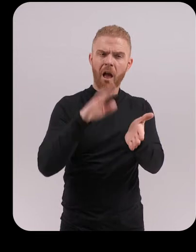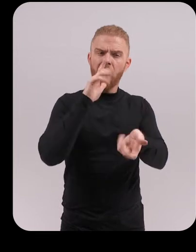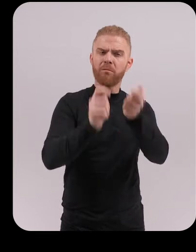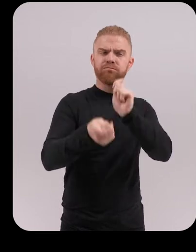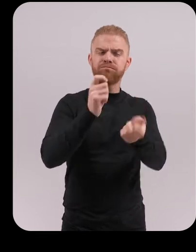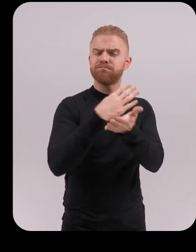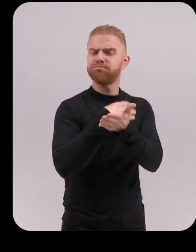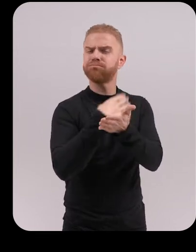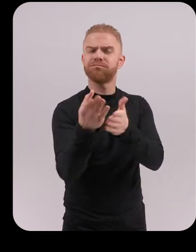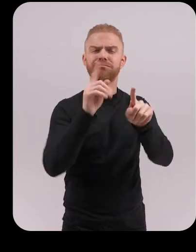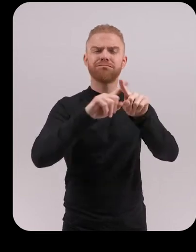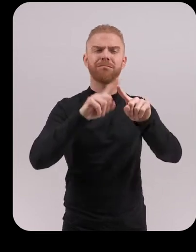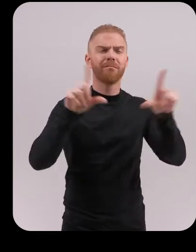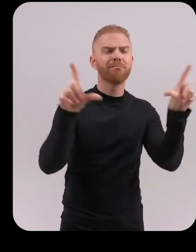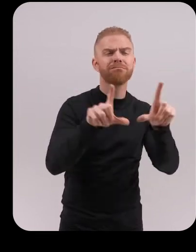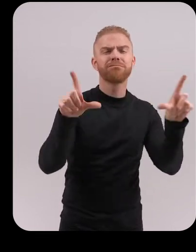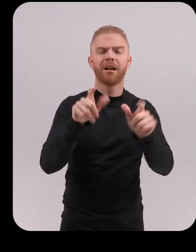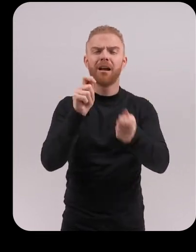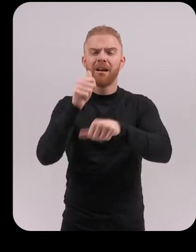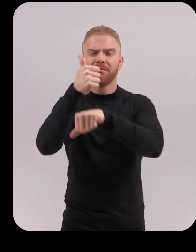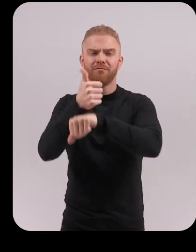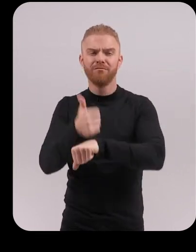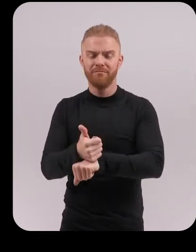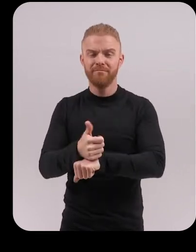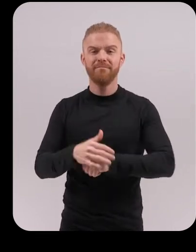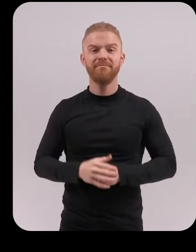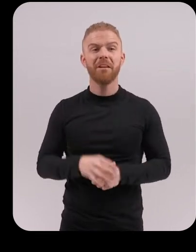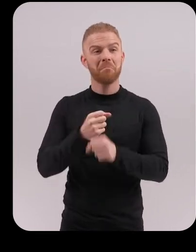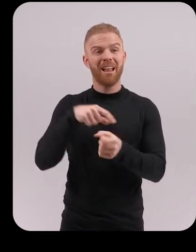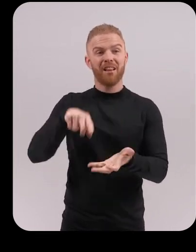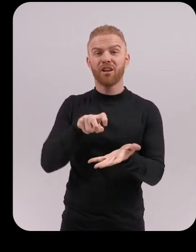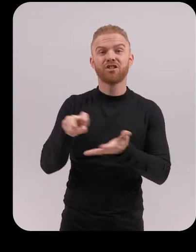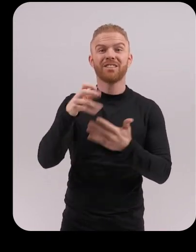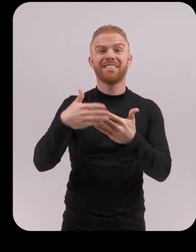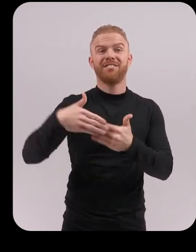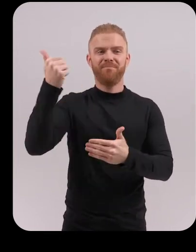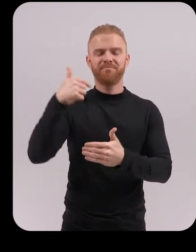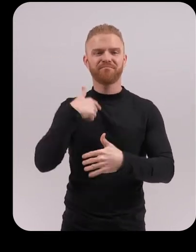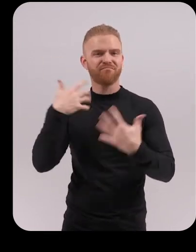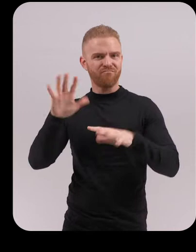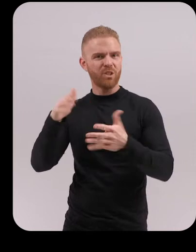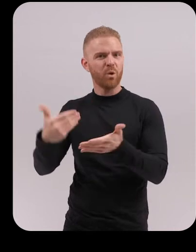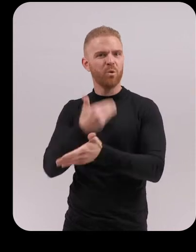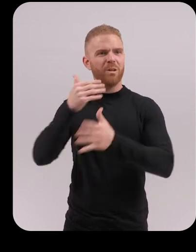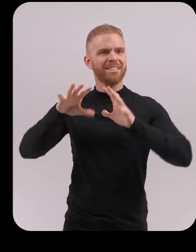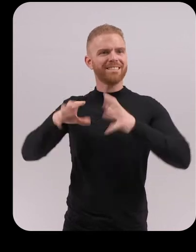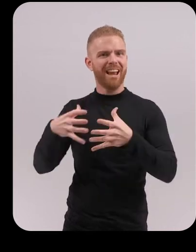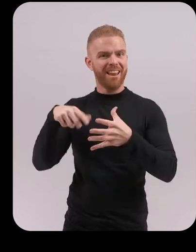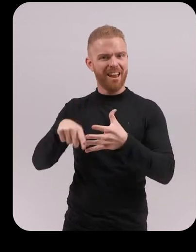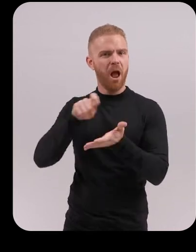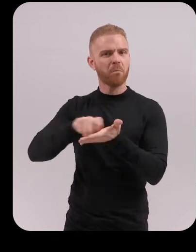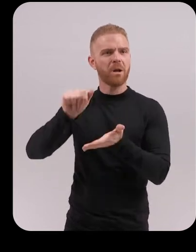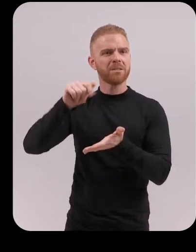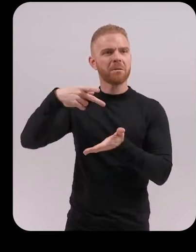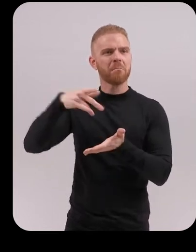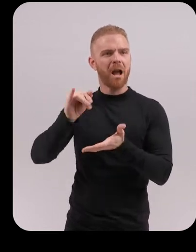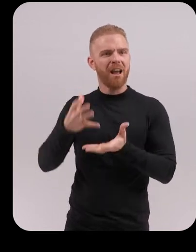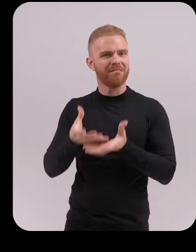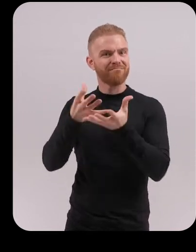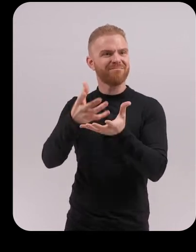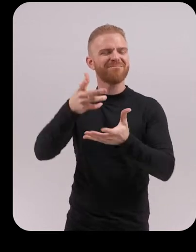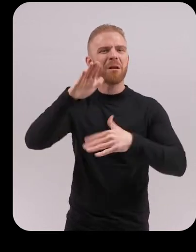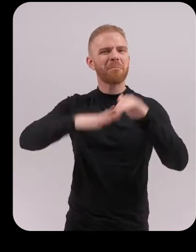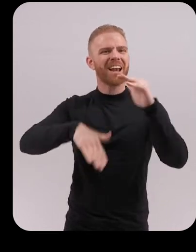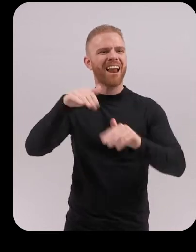and configurations. To make this journey easier, we've built a new set of Compose APIs for building